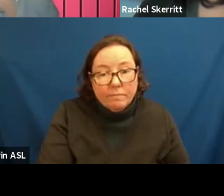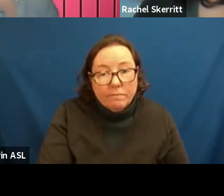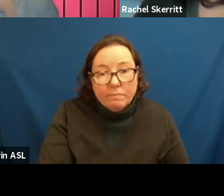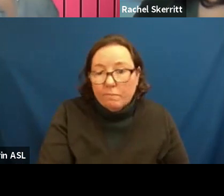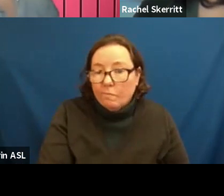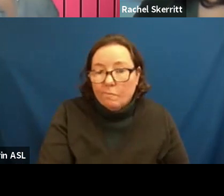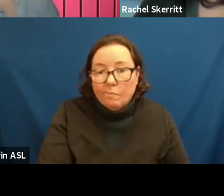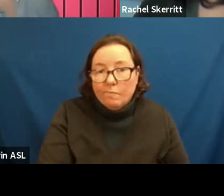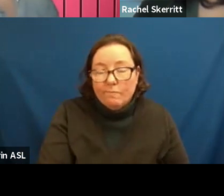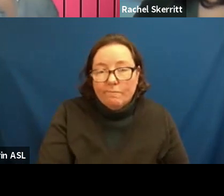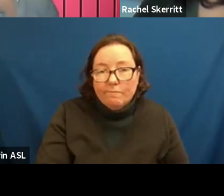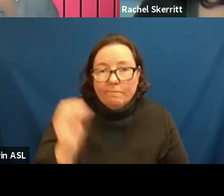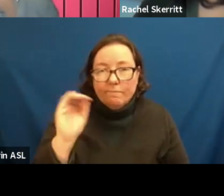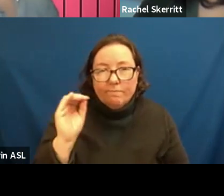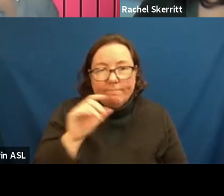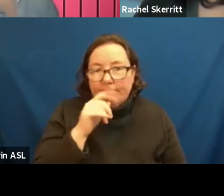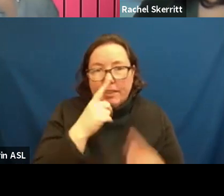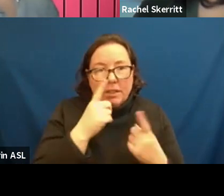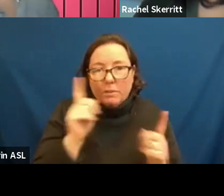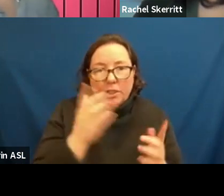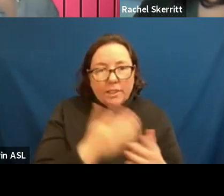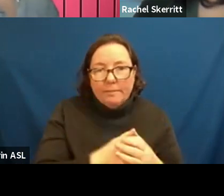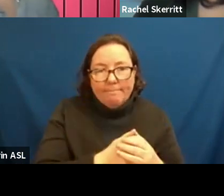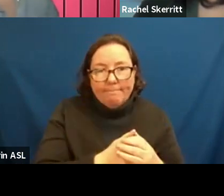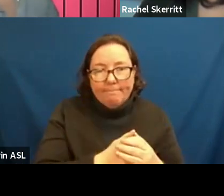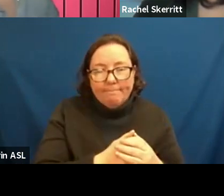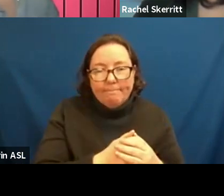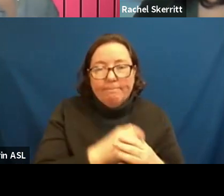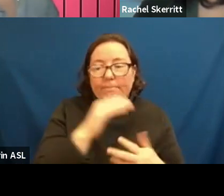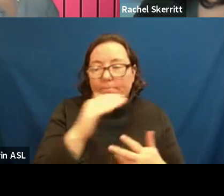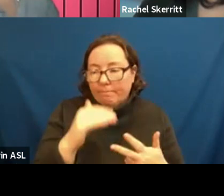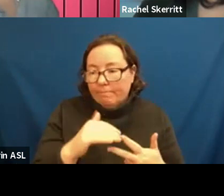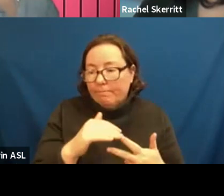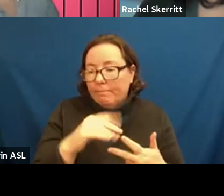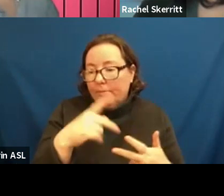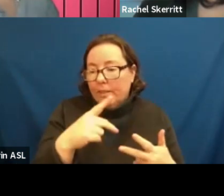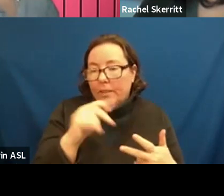No, for some reason she's not responding. Paula Elliott.